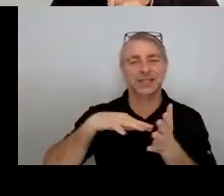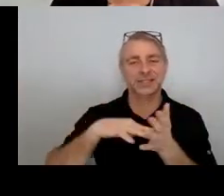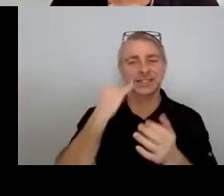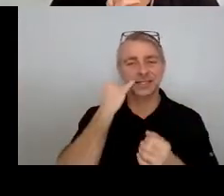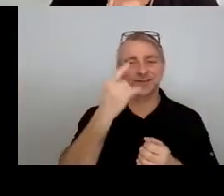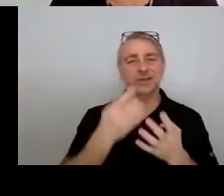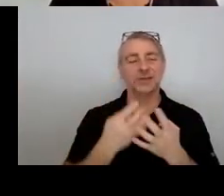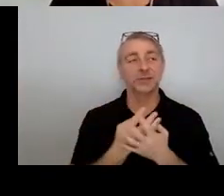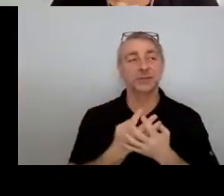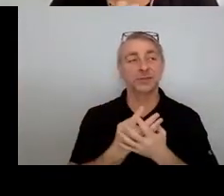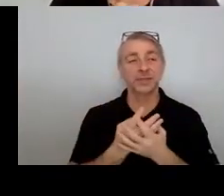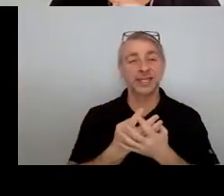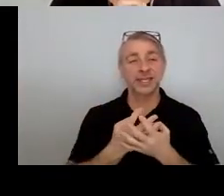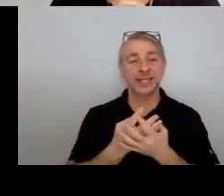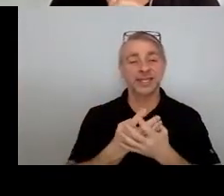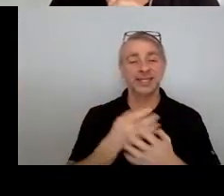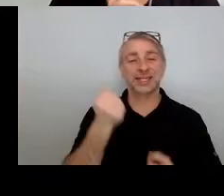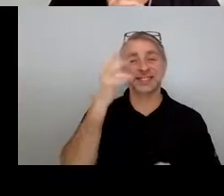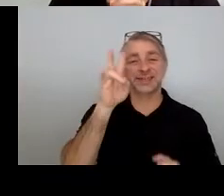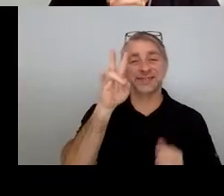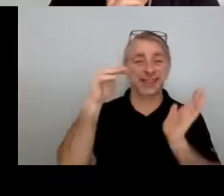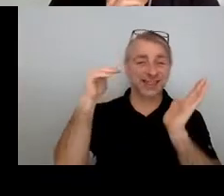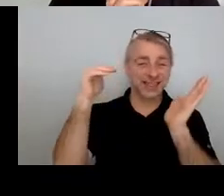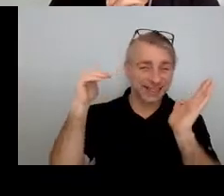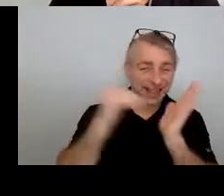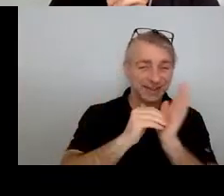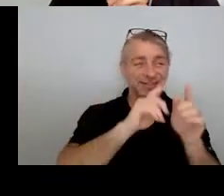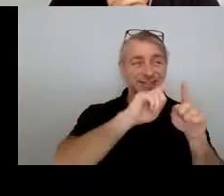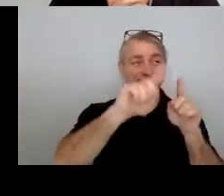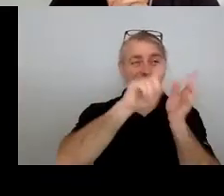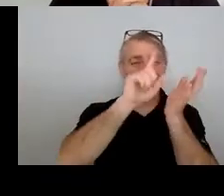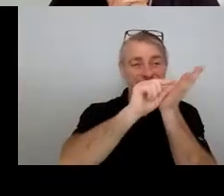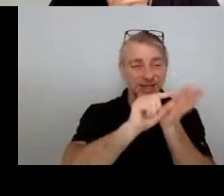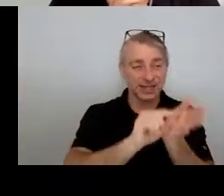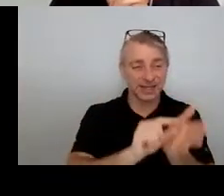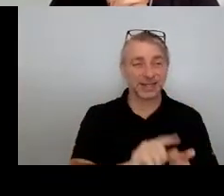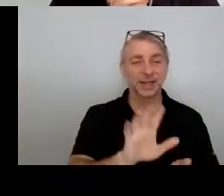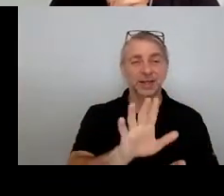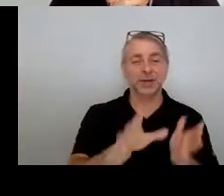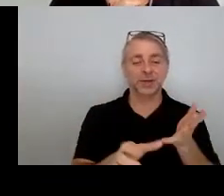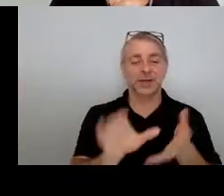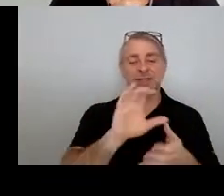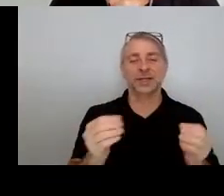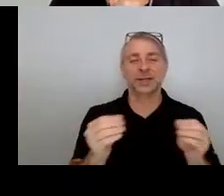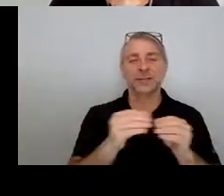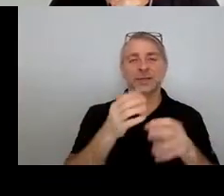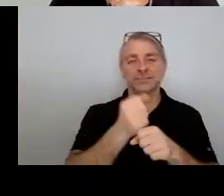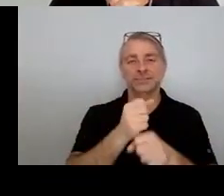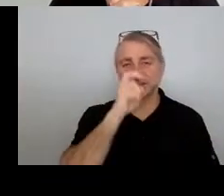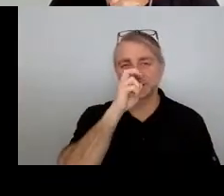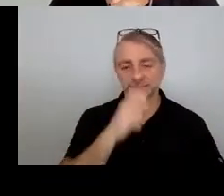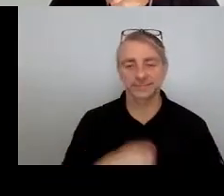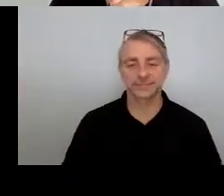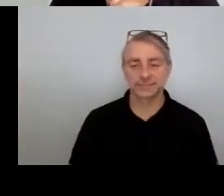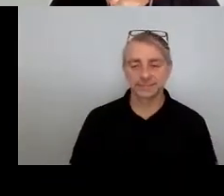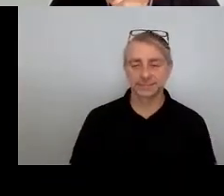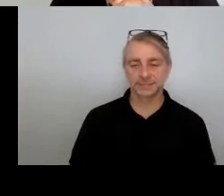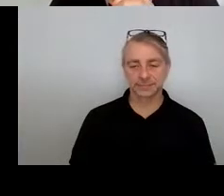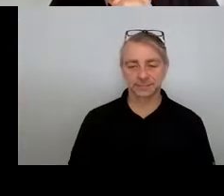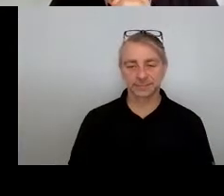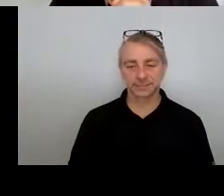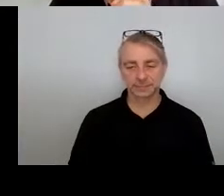studies, you're going to get a little tired. So one of the things that that is also best practice is that